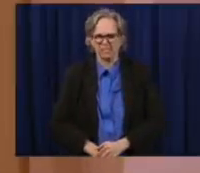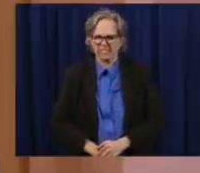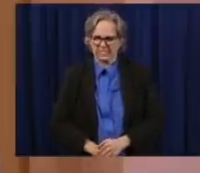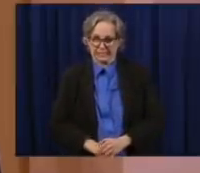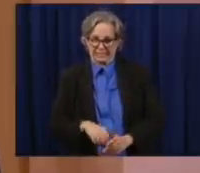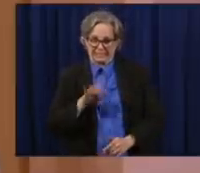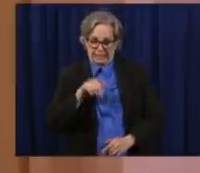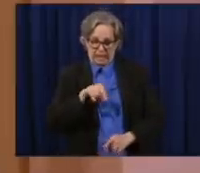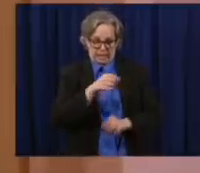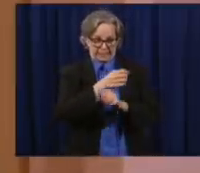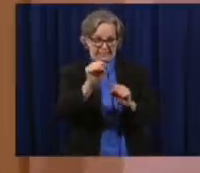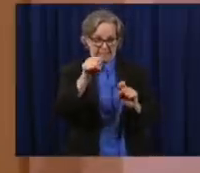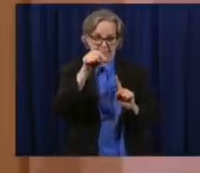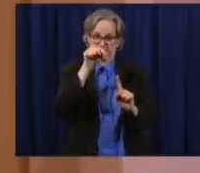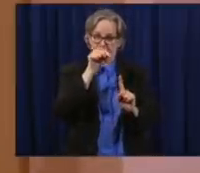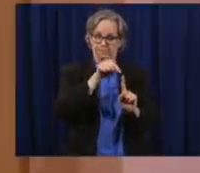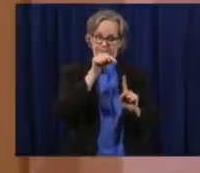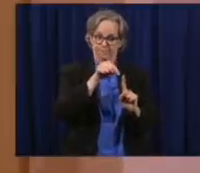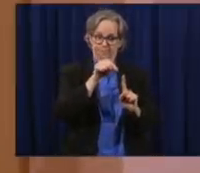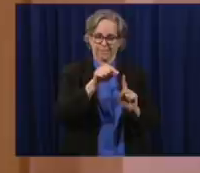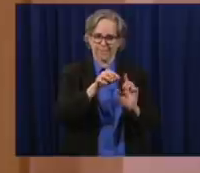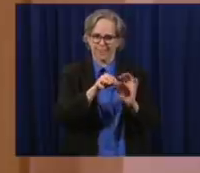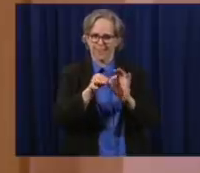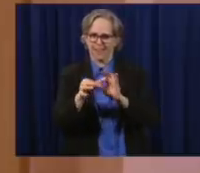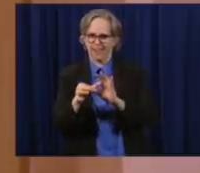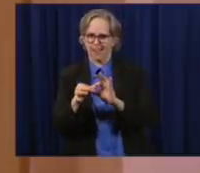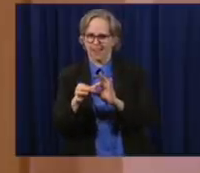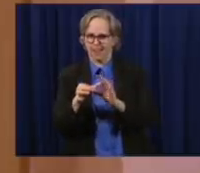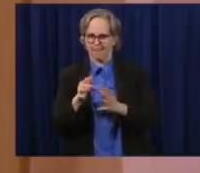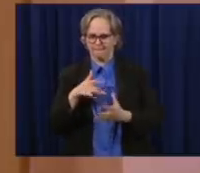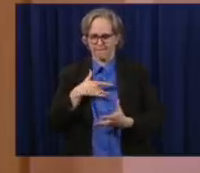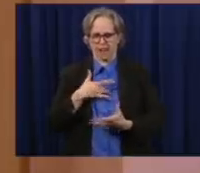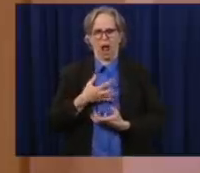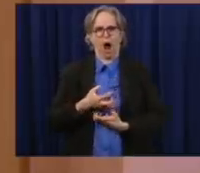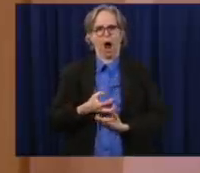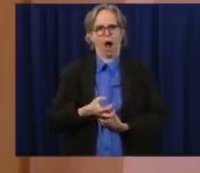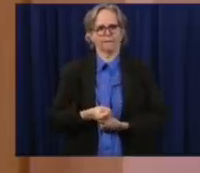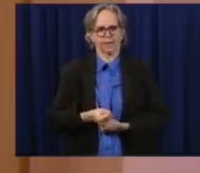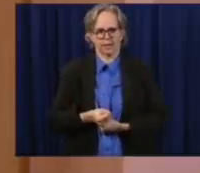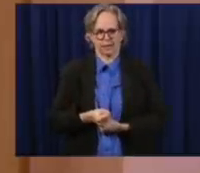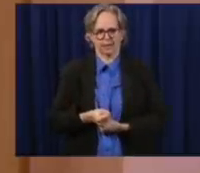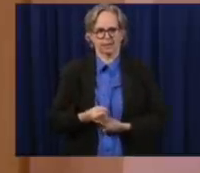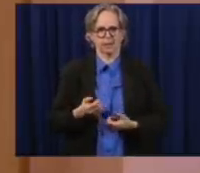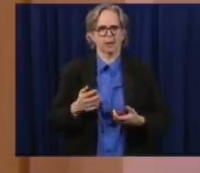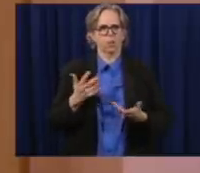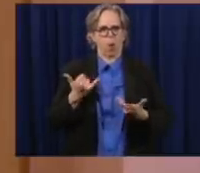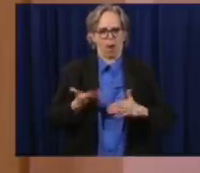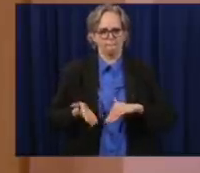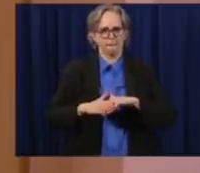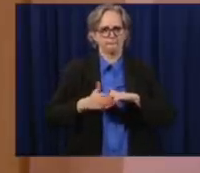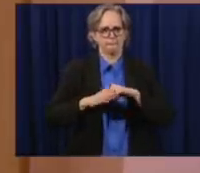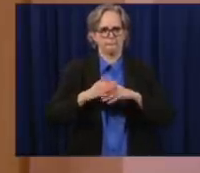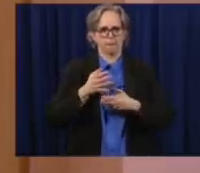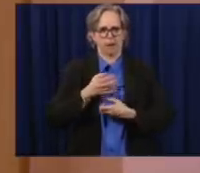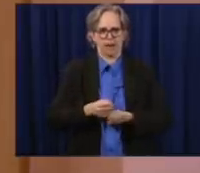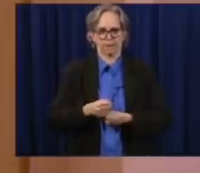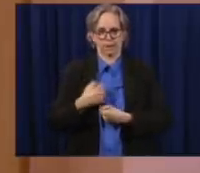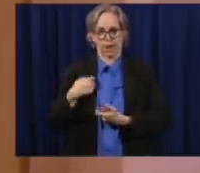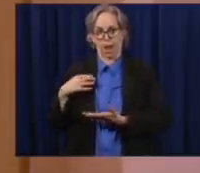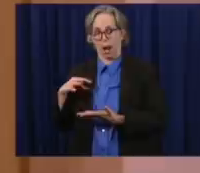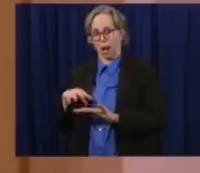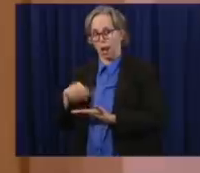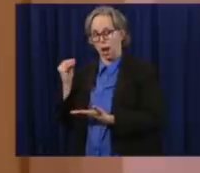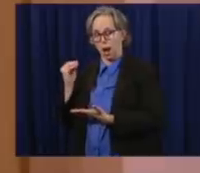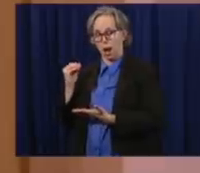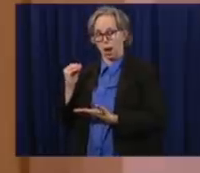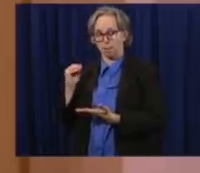of the confidence that you hear through all of what we're saying here, is that we learn, we get smarter, we build strategies